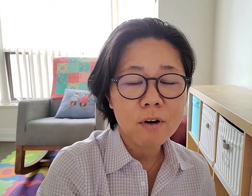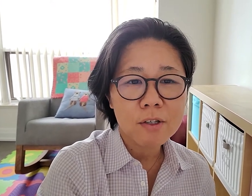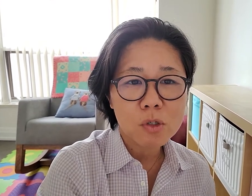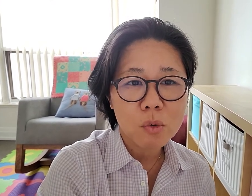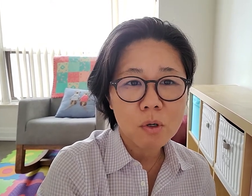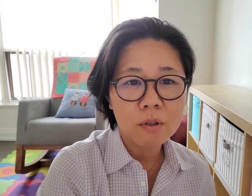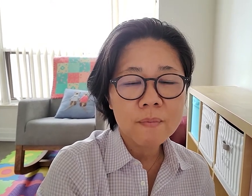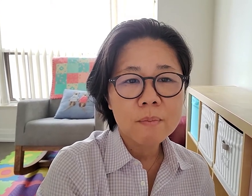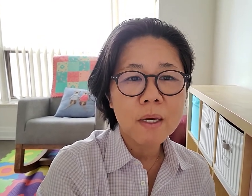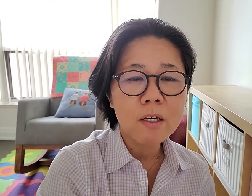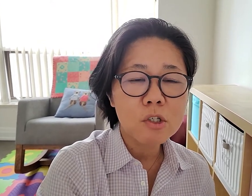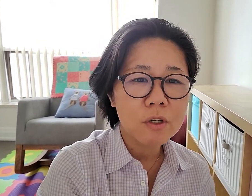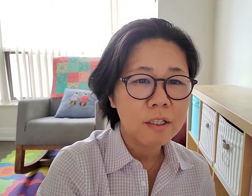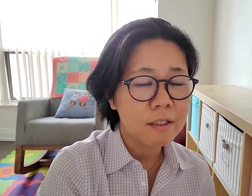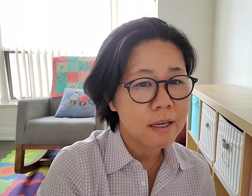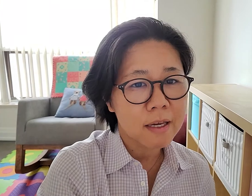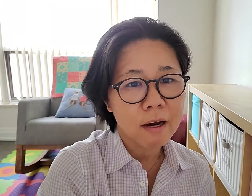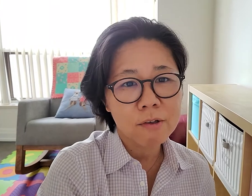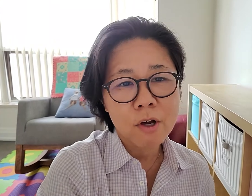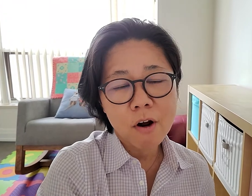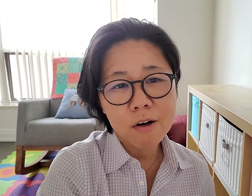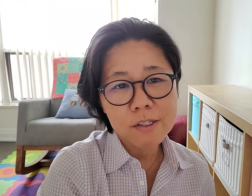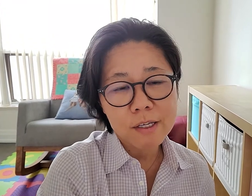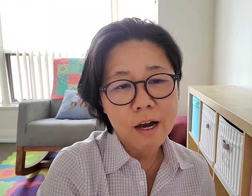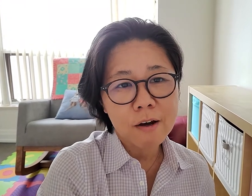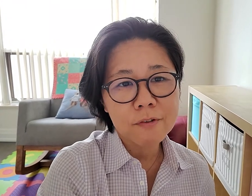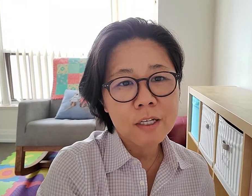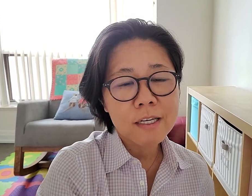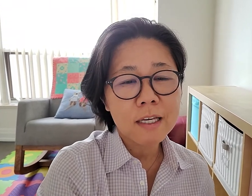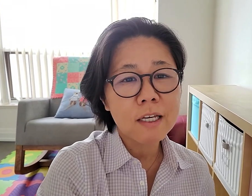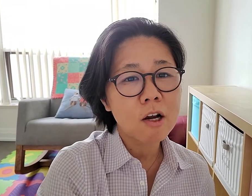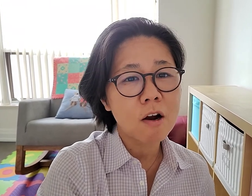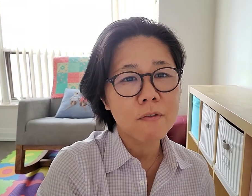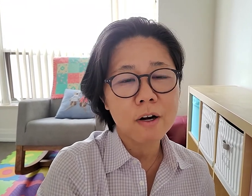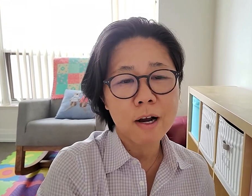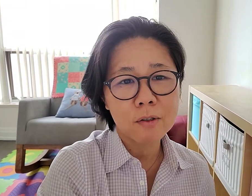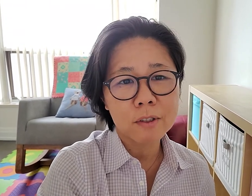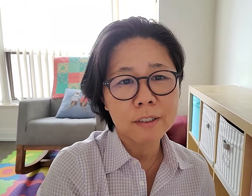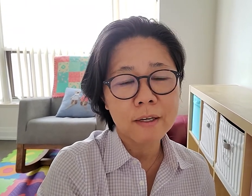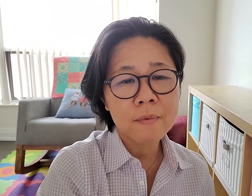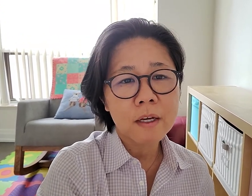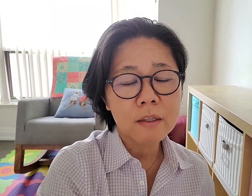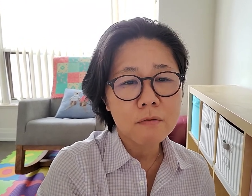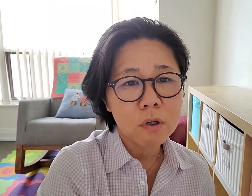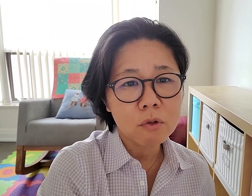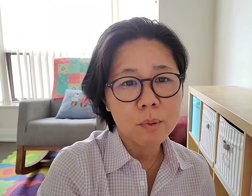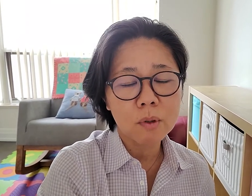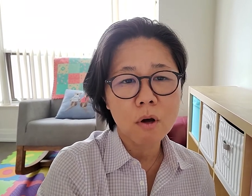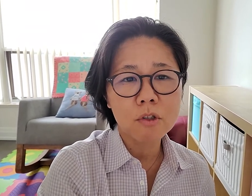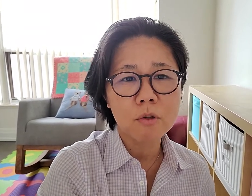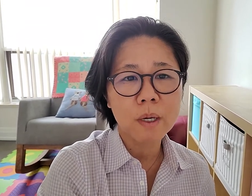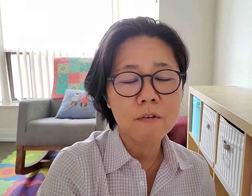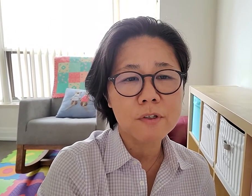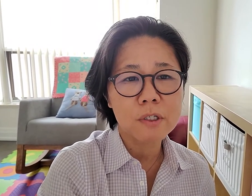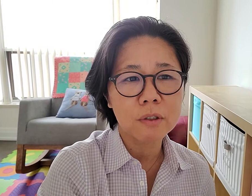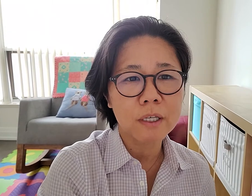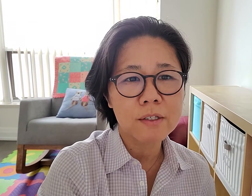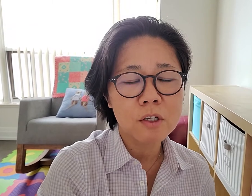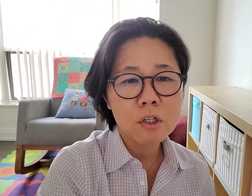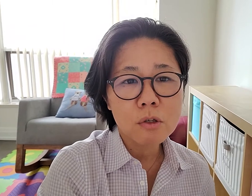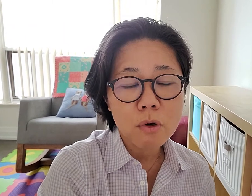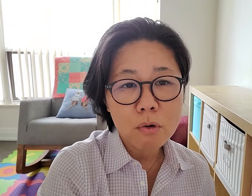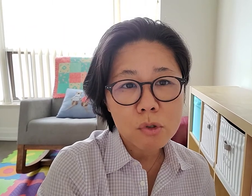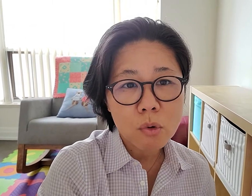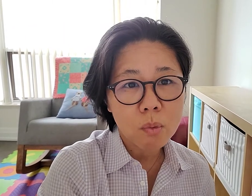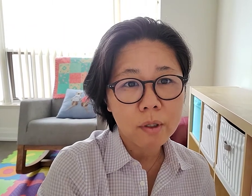the kids are at school, making sure that the daycares are staffed, taking care of our elderly and the vulnerable and long-term care